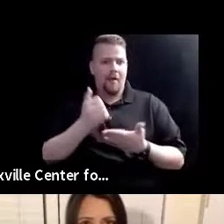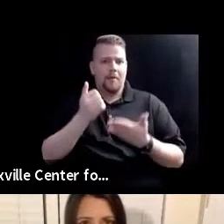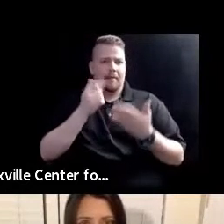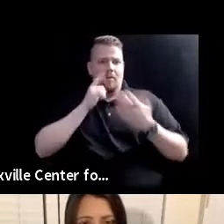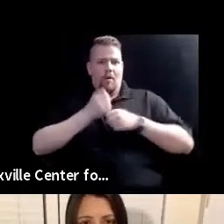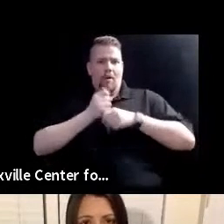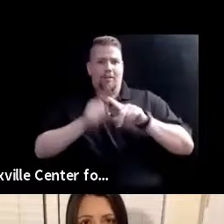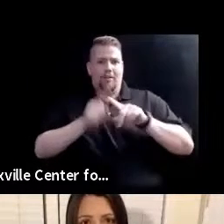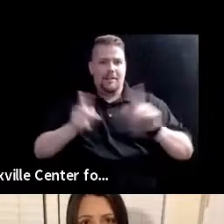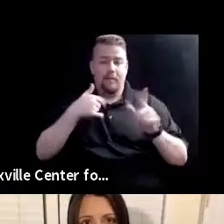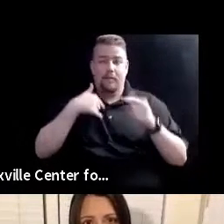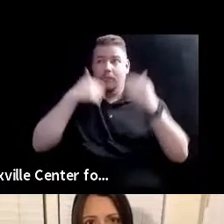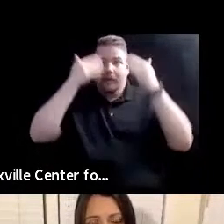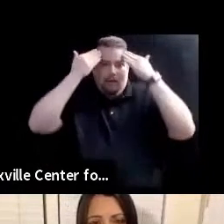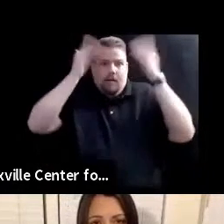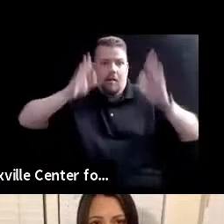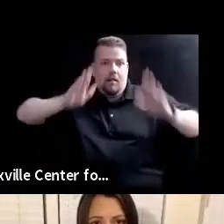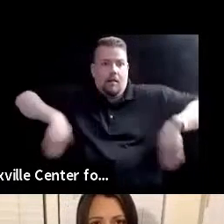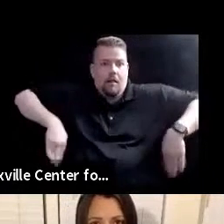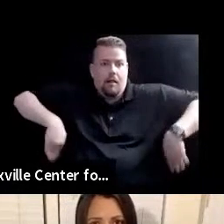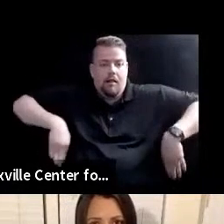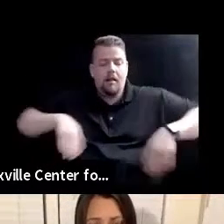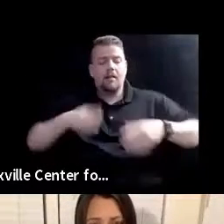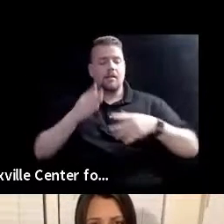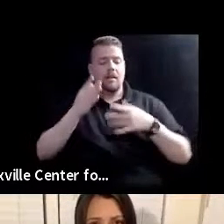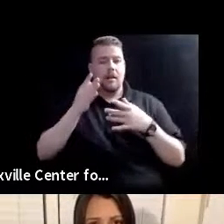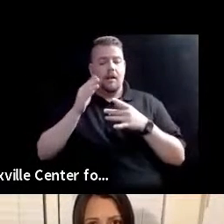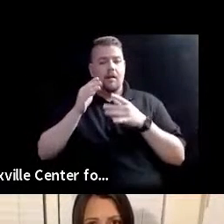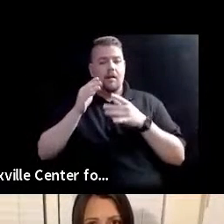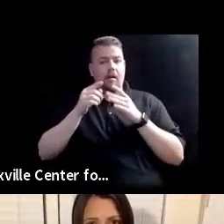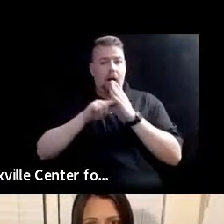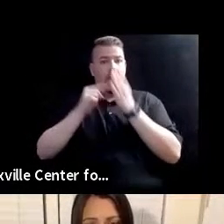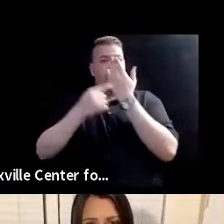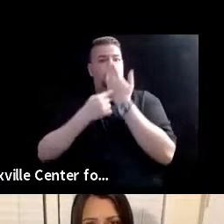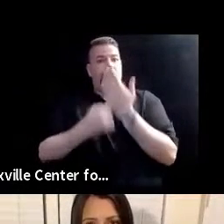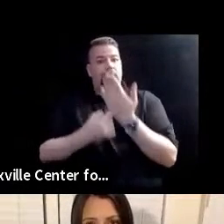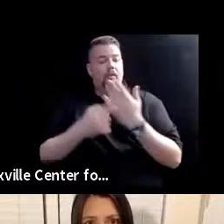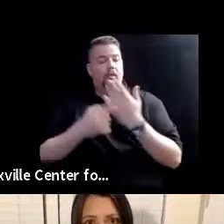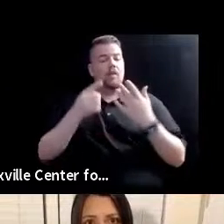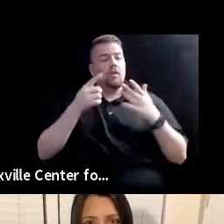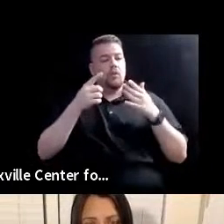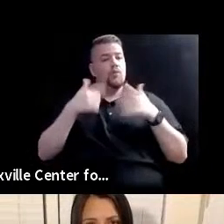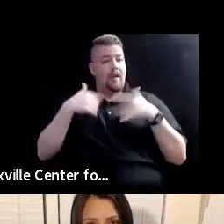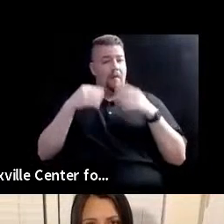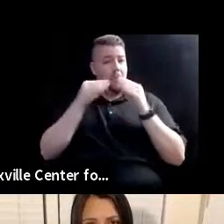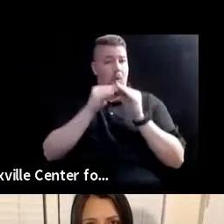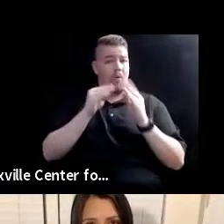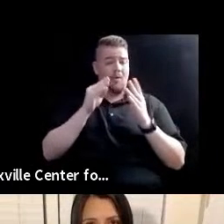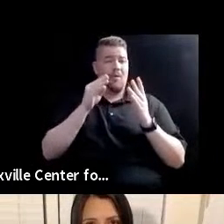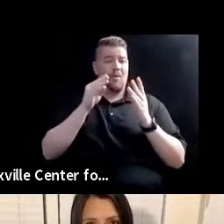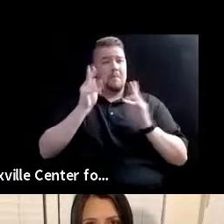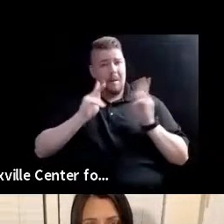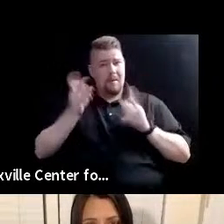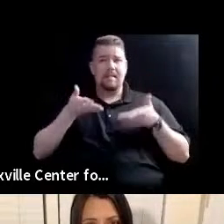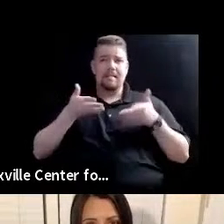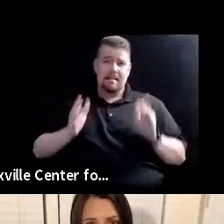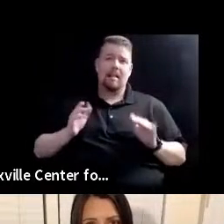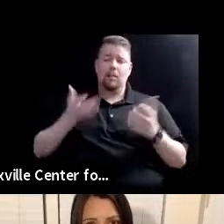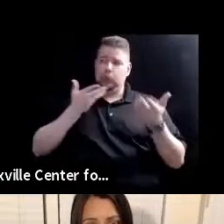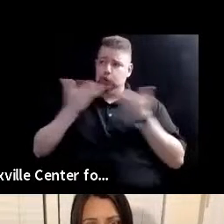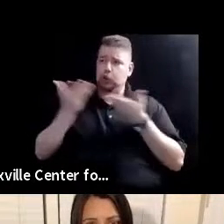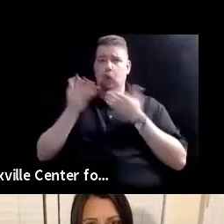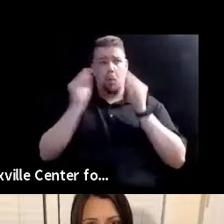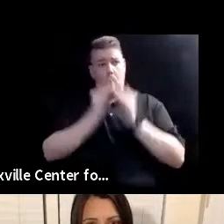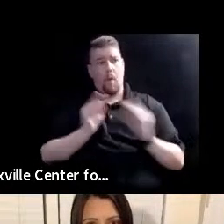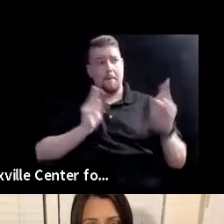And, I think the other side to that is that allows the restaurants to maybe serve more people, which is good because